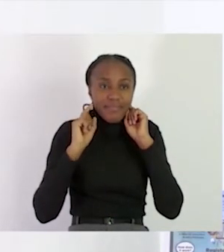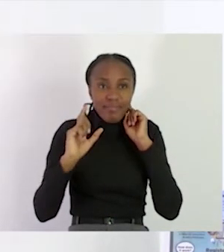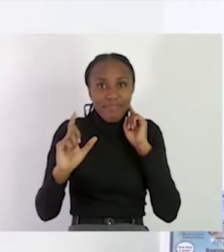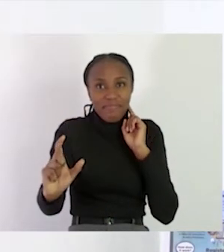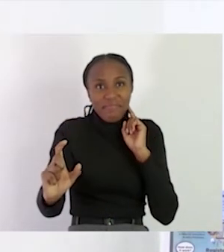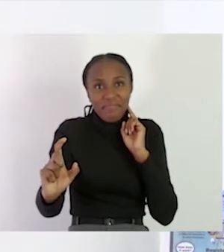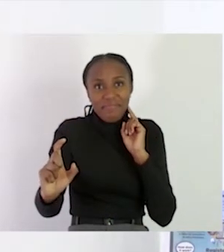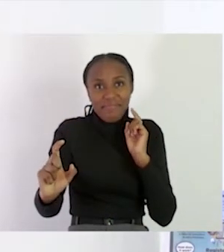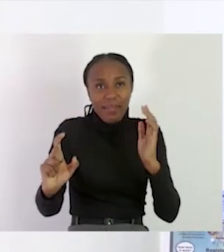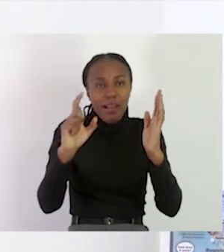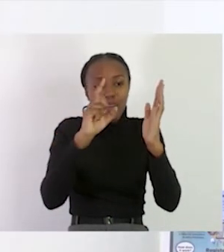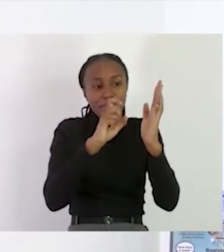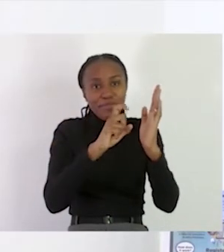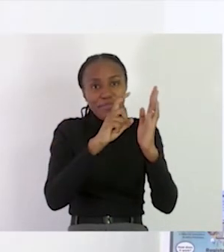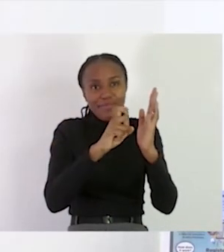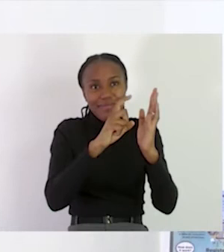Sanitize our hands.